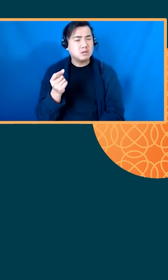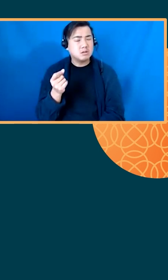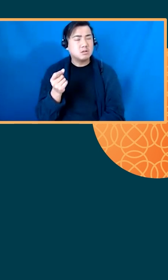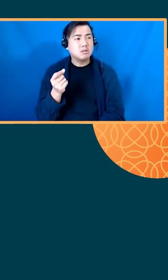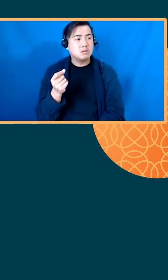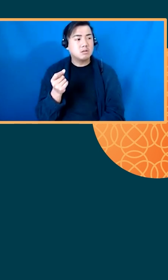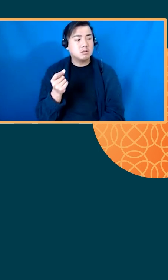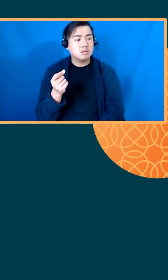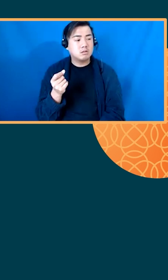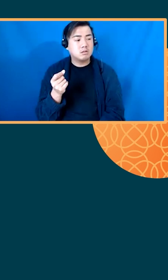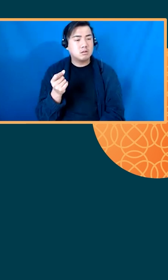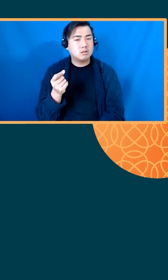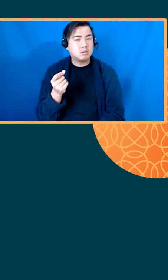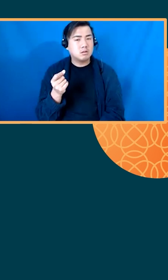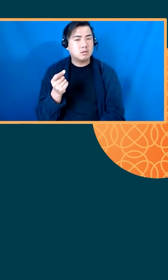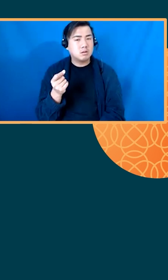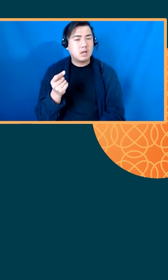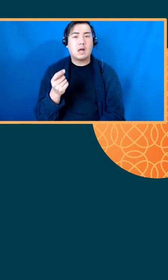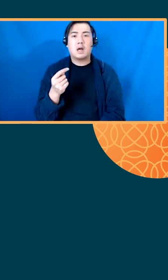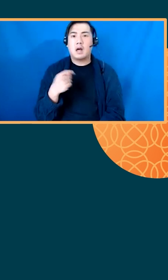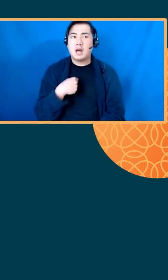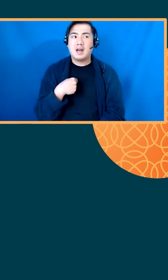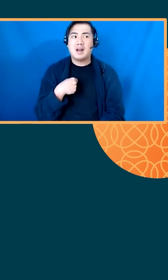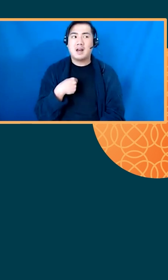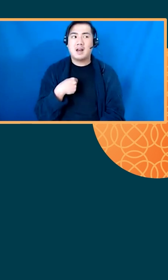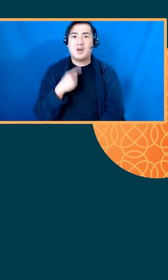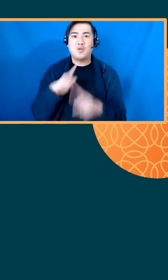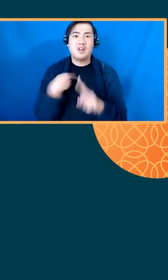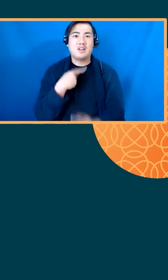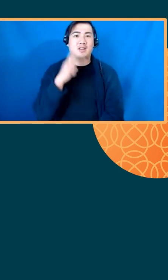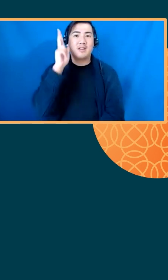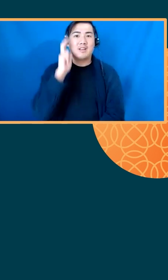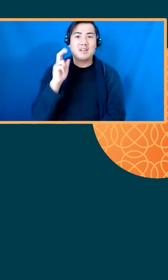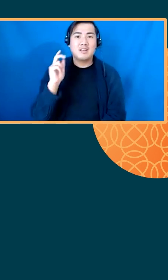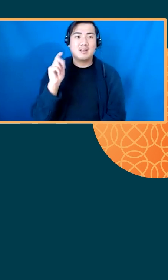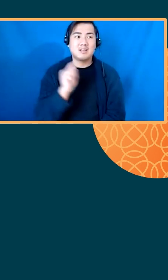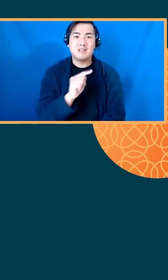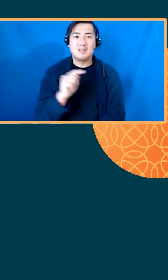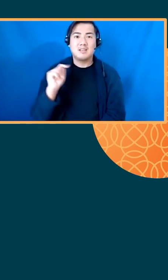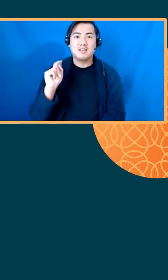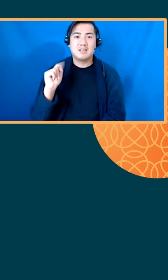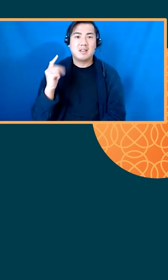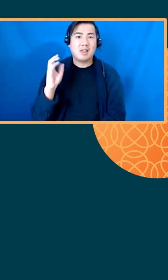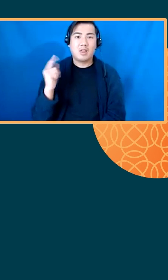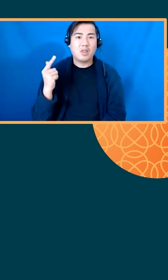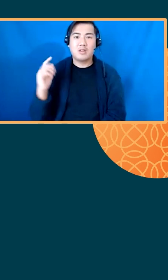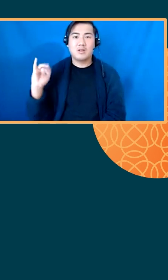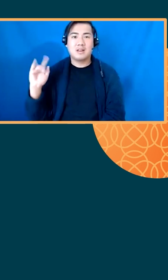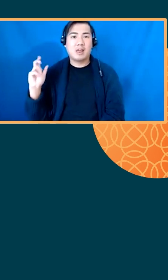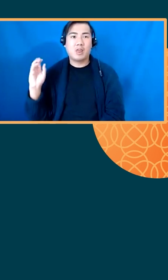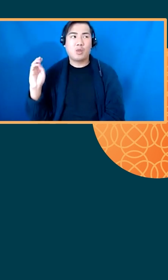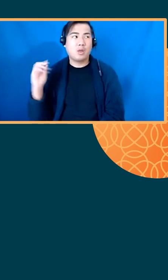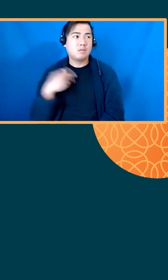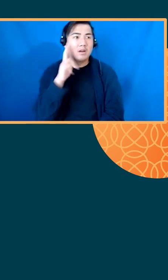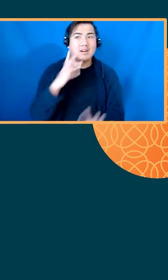that I actually seek it or get really excited when I hear it, because, oh my God, these are my people. Where have they